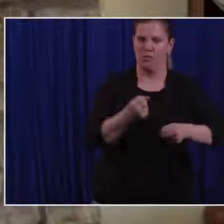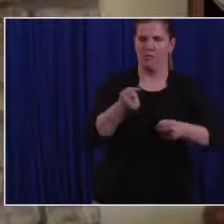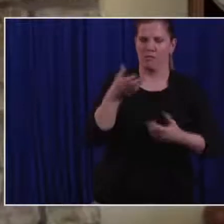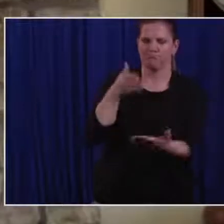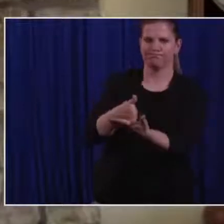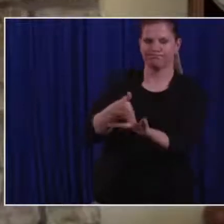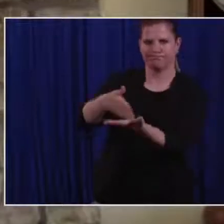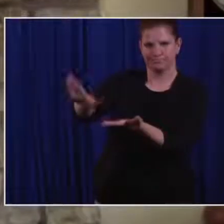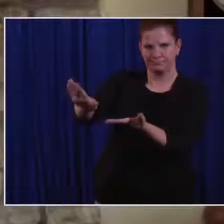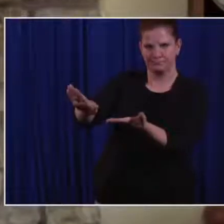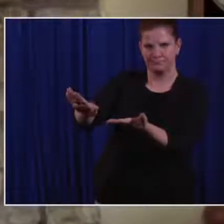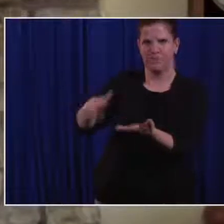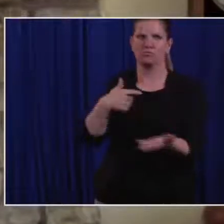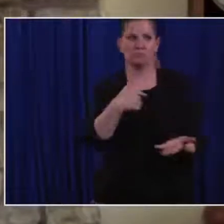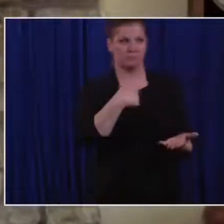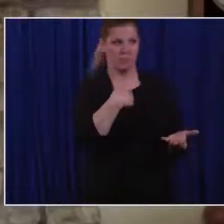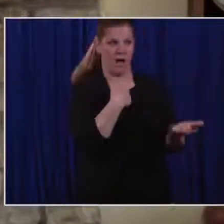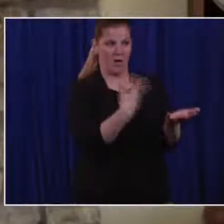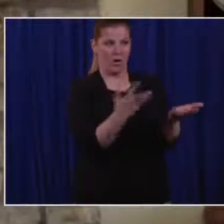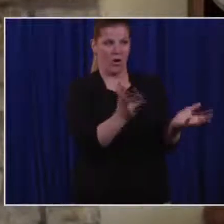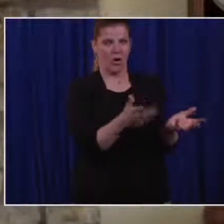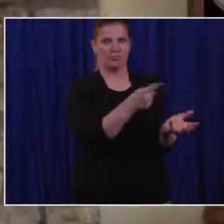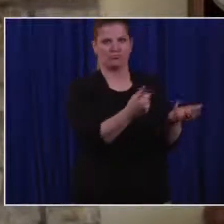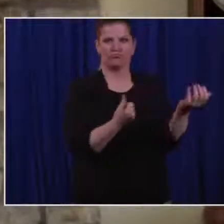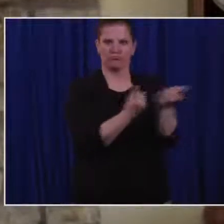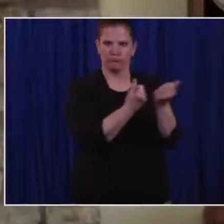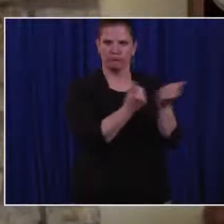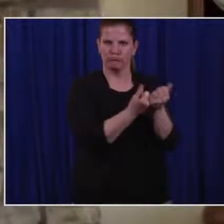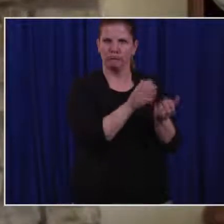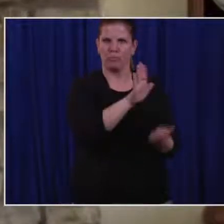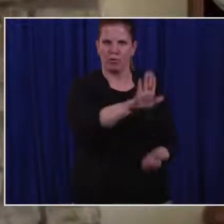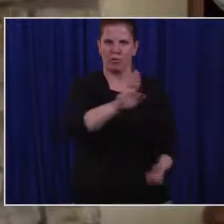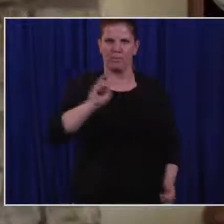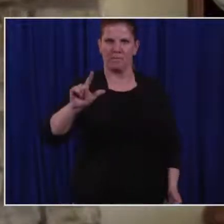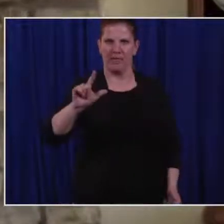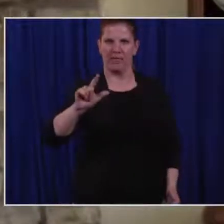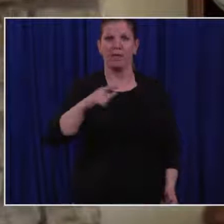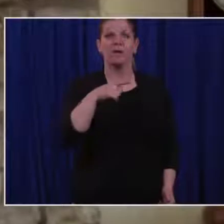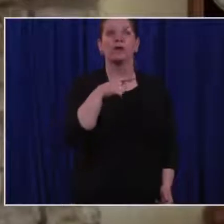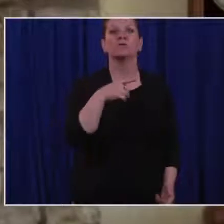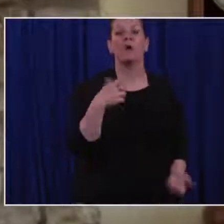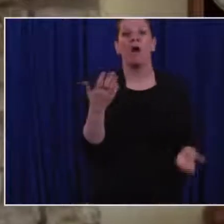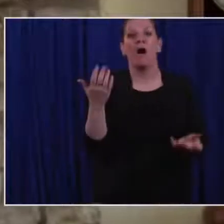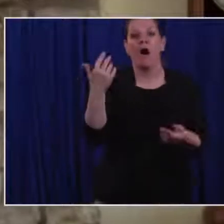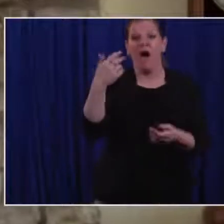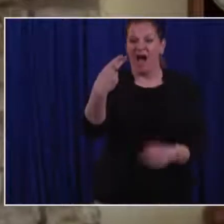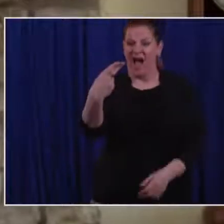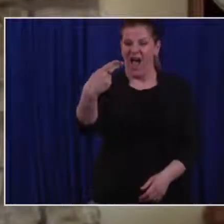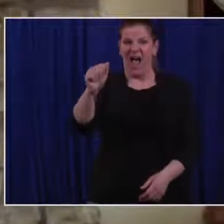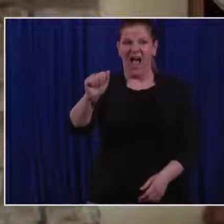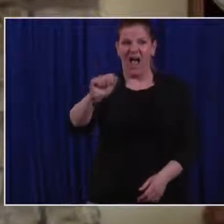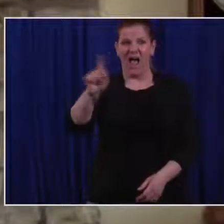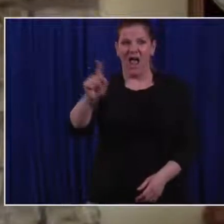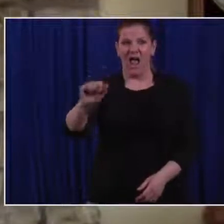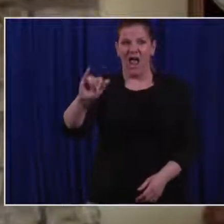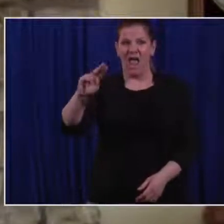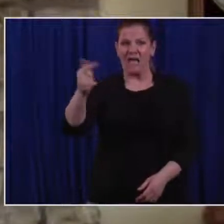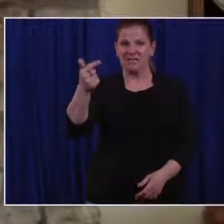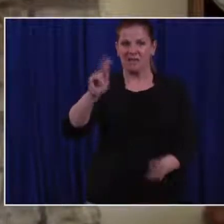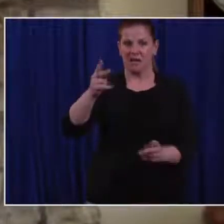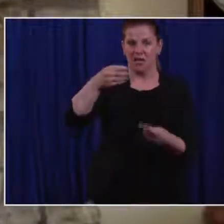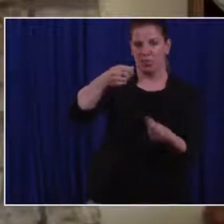that hazing has many victims, and that those who die from hazing end up in the